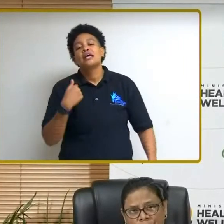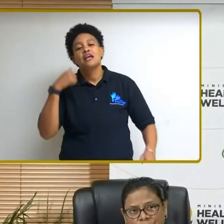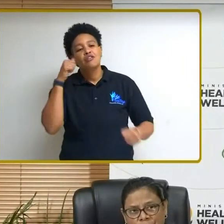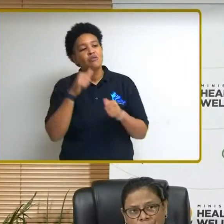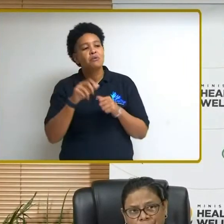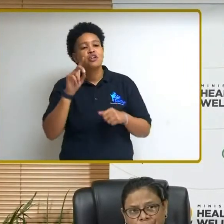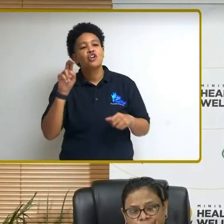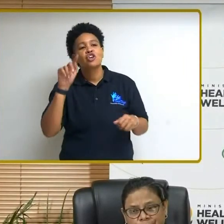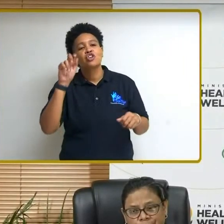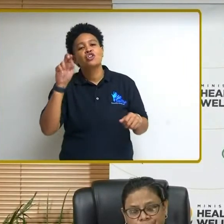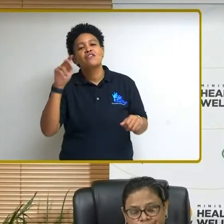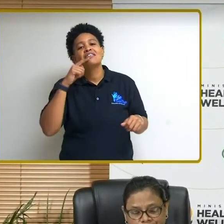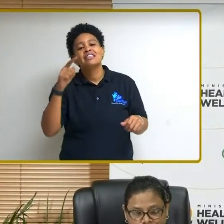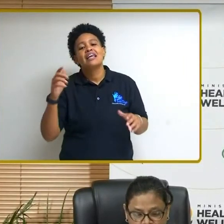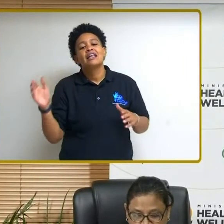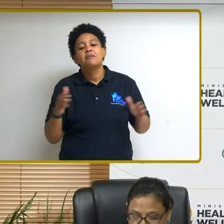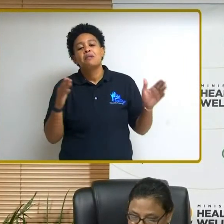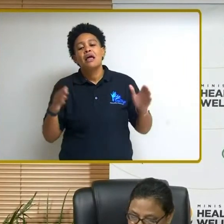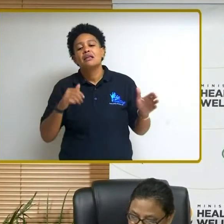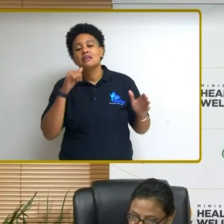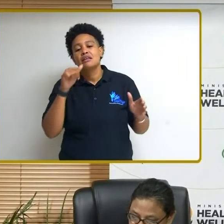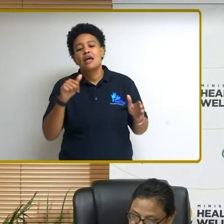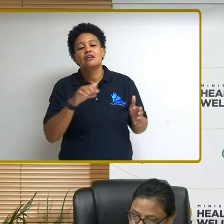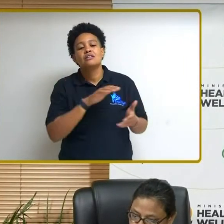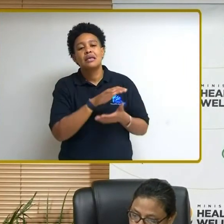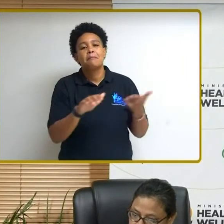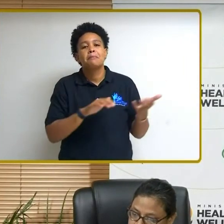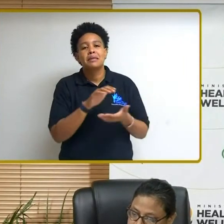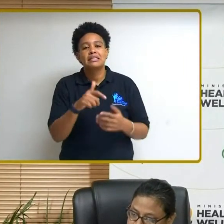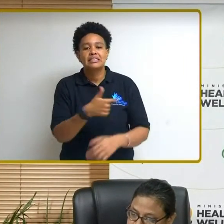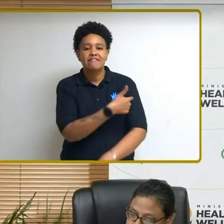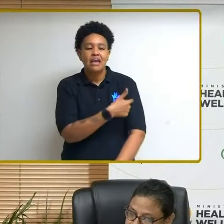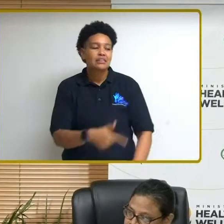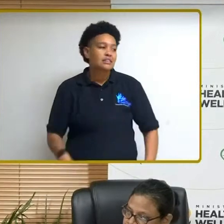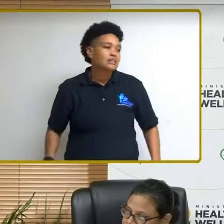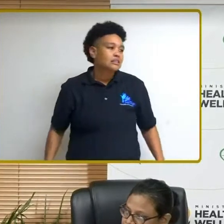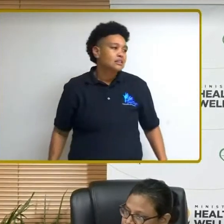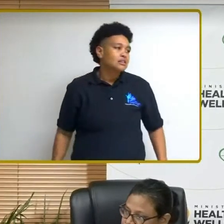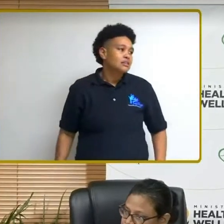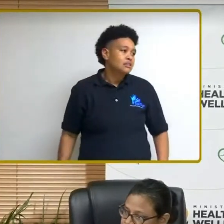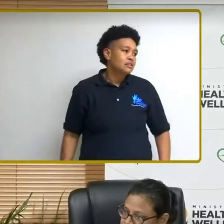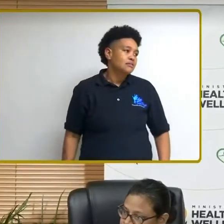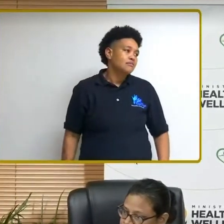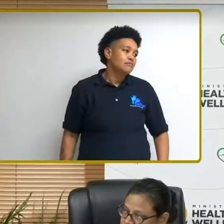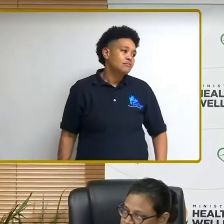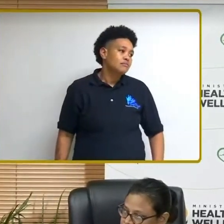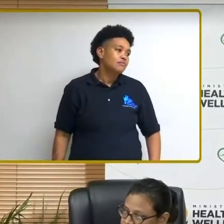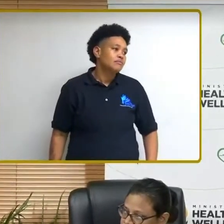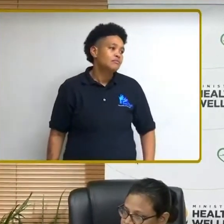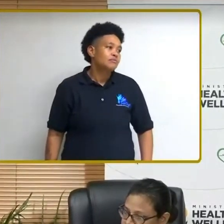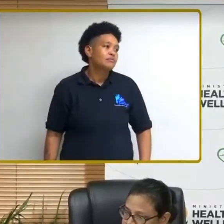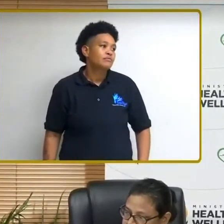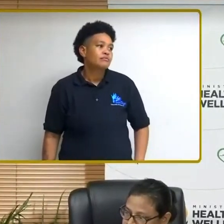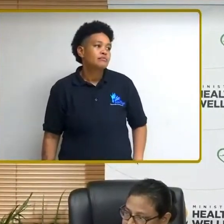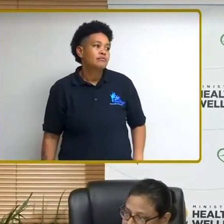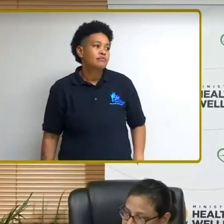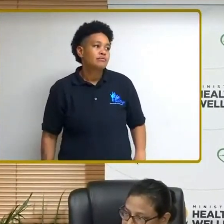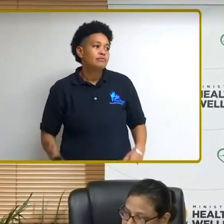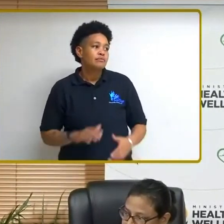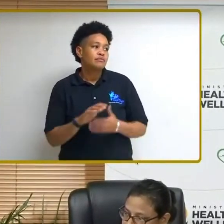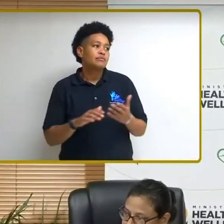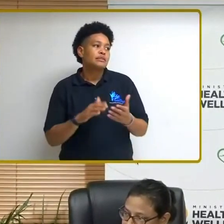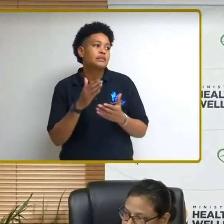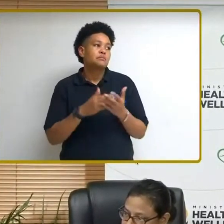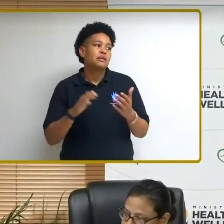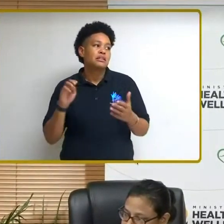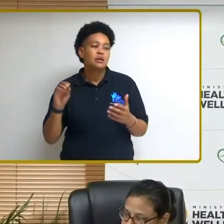Dr. Tufton said that the plan is not to mix vaccines. All right, so the mixing part of it, the CMO can